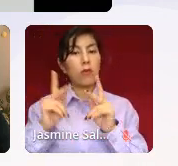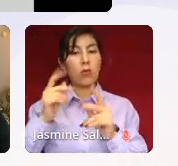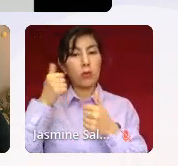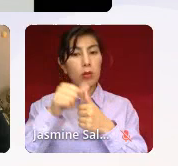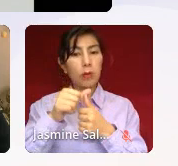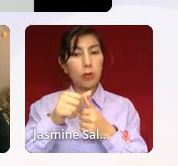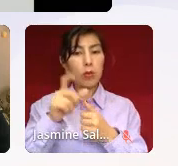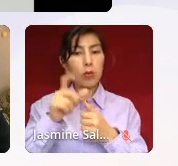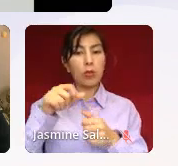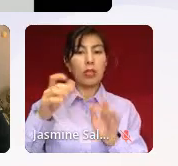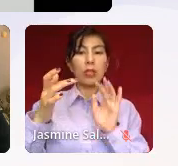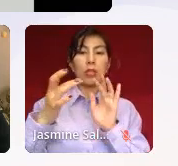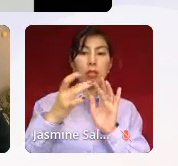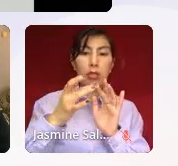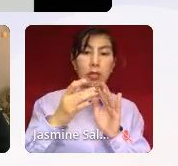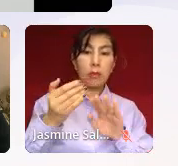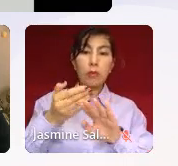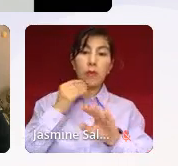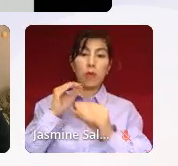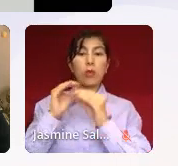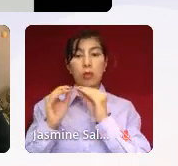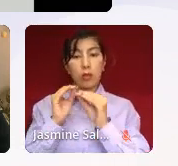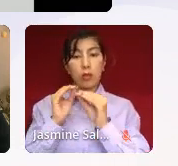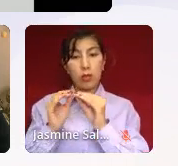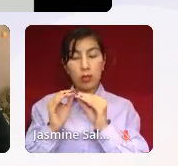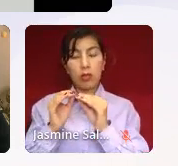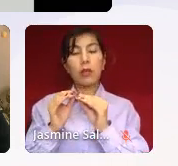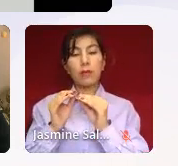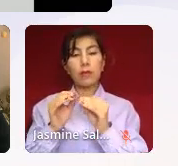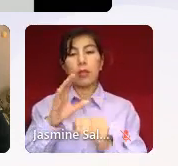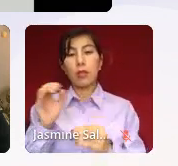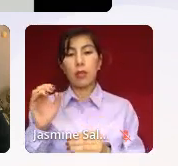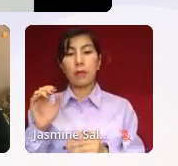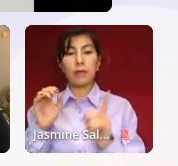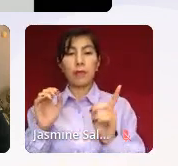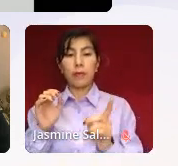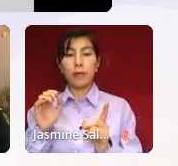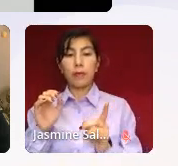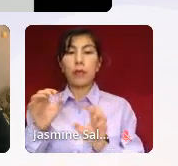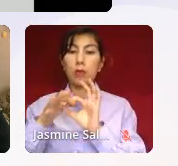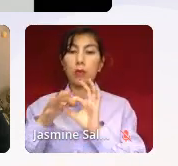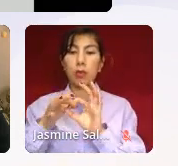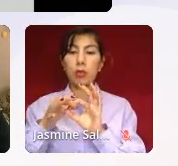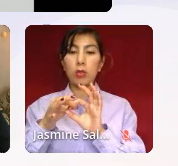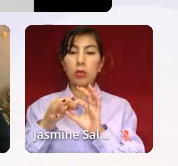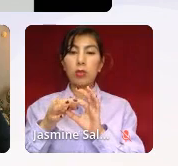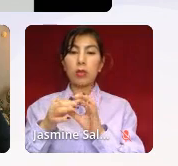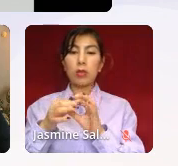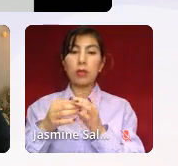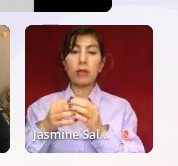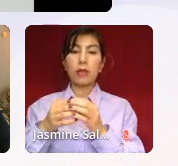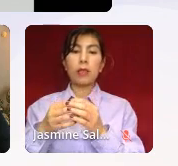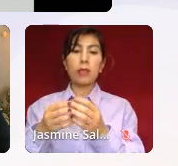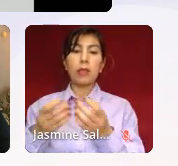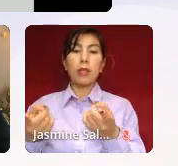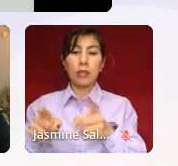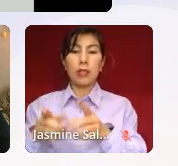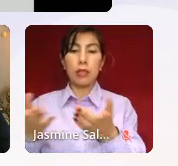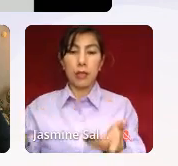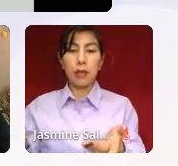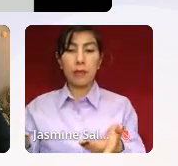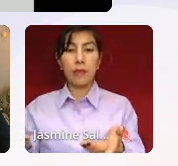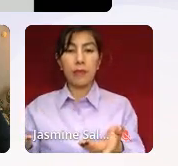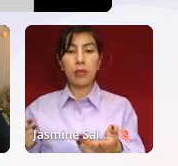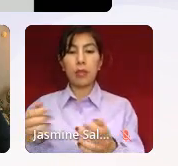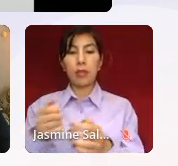have to connect before we can correct. And Brandon saying relationships get things done. And of course, Raquel